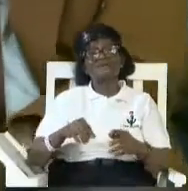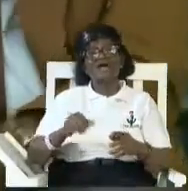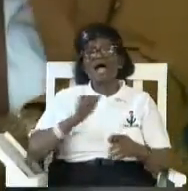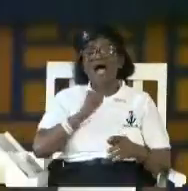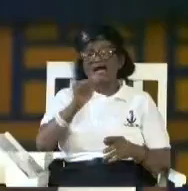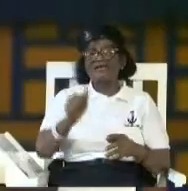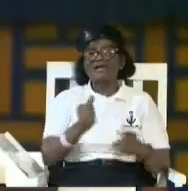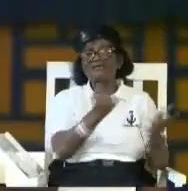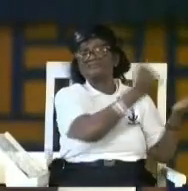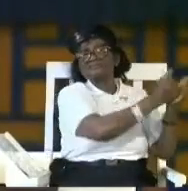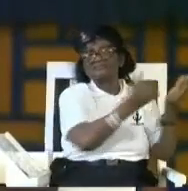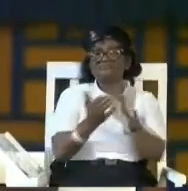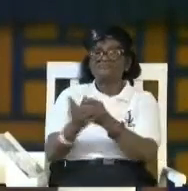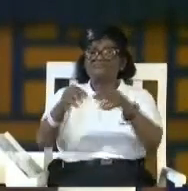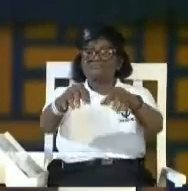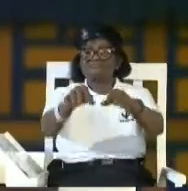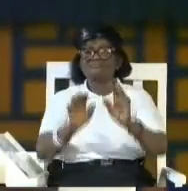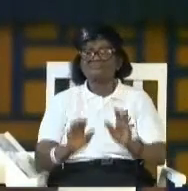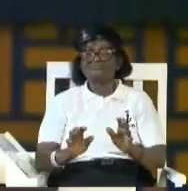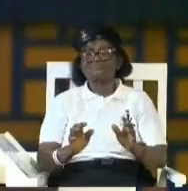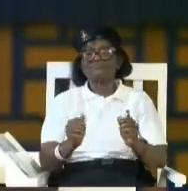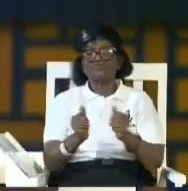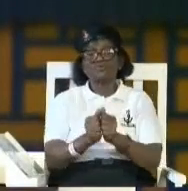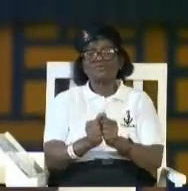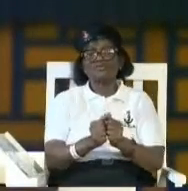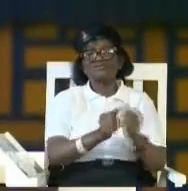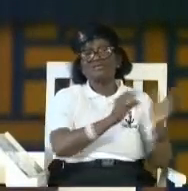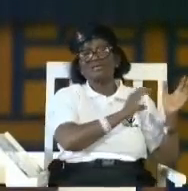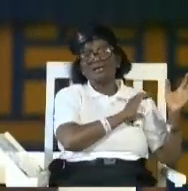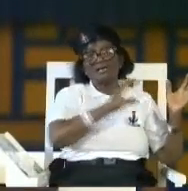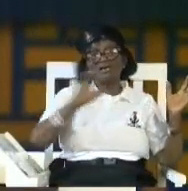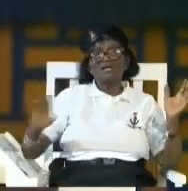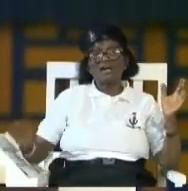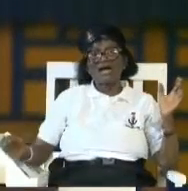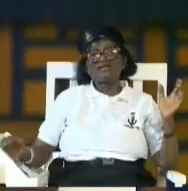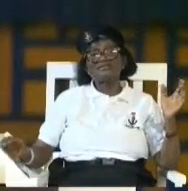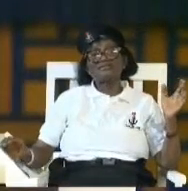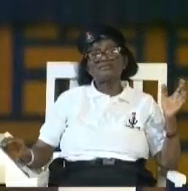crucified with Christ.